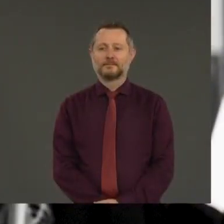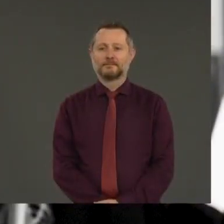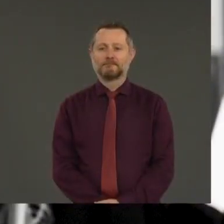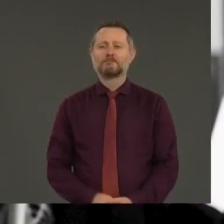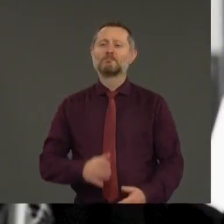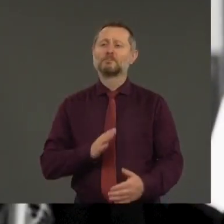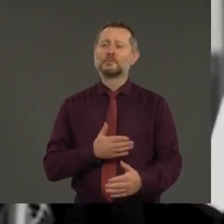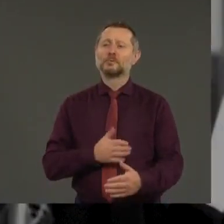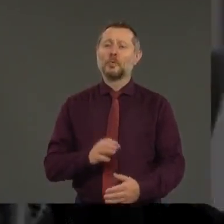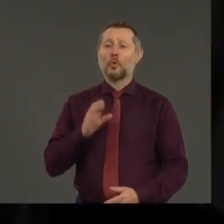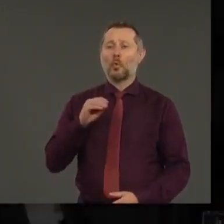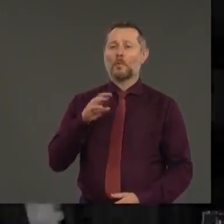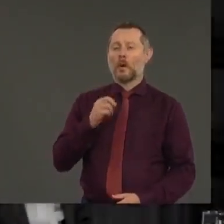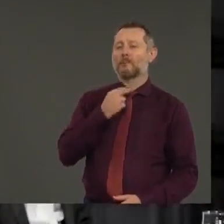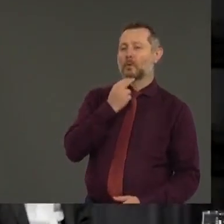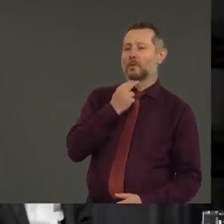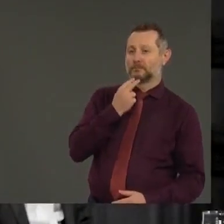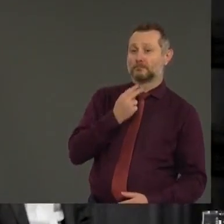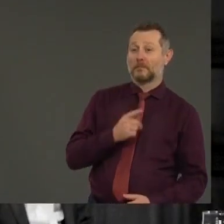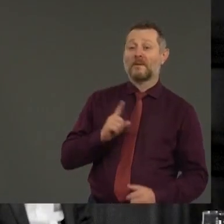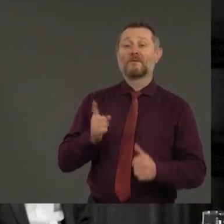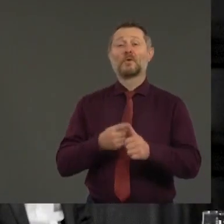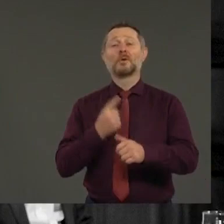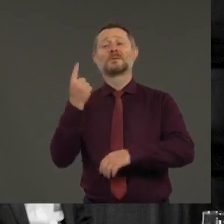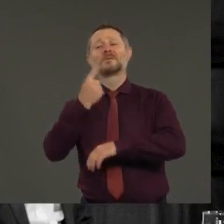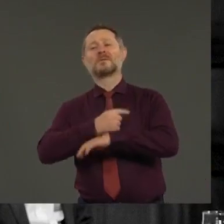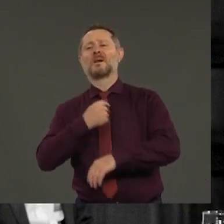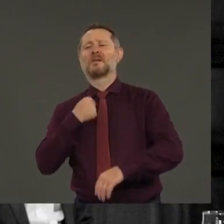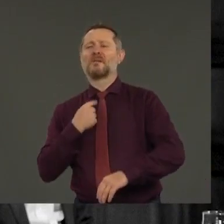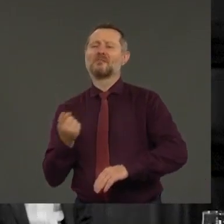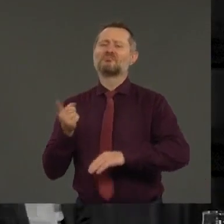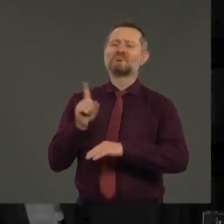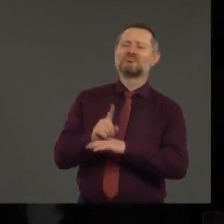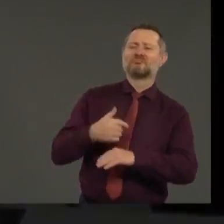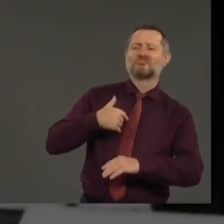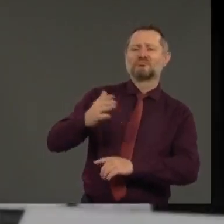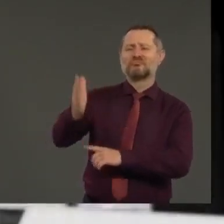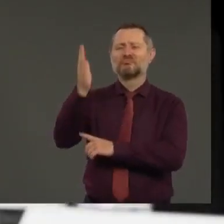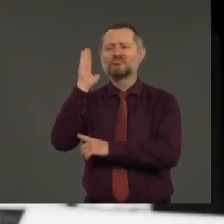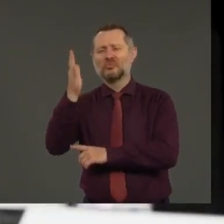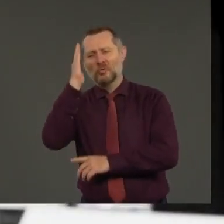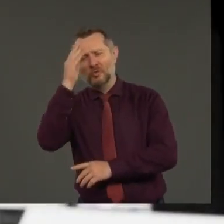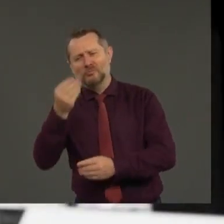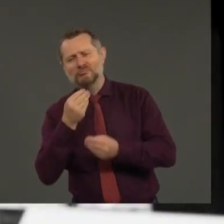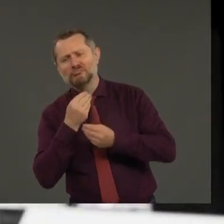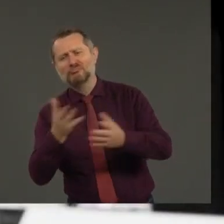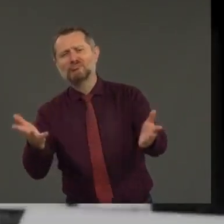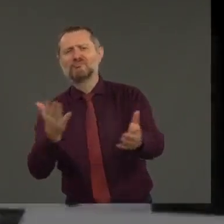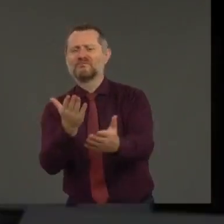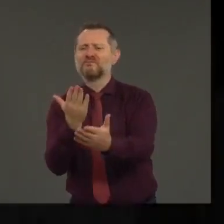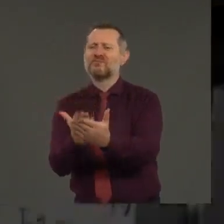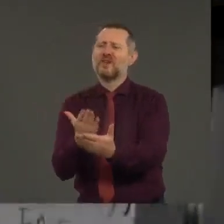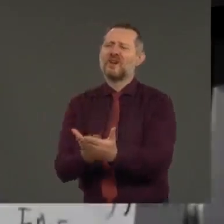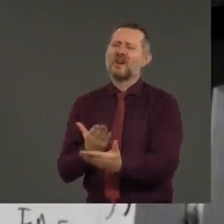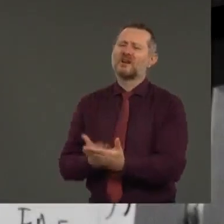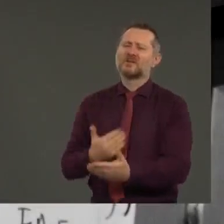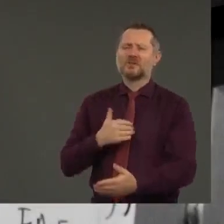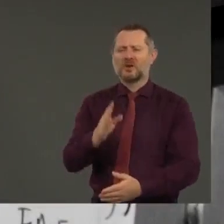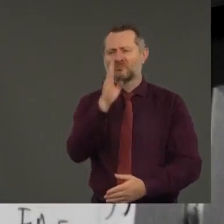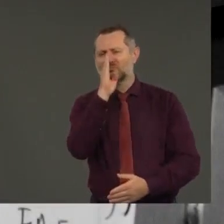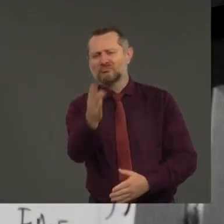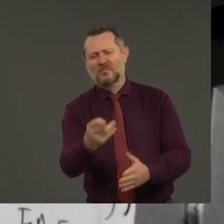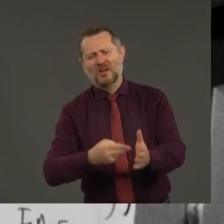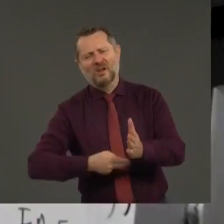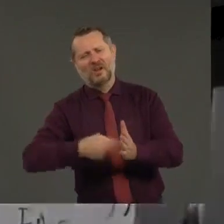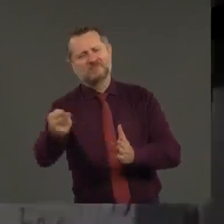The first day I went before the people of New York State and I said, I'm going to tell you the truth. I'm going to tell you the facts